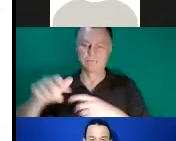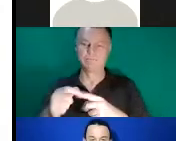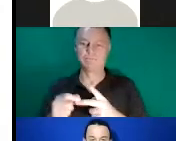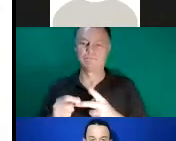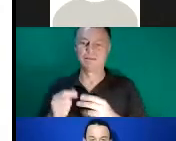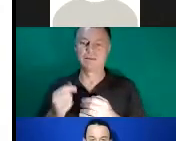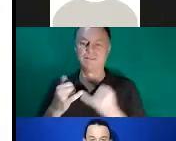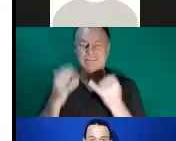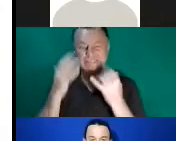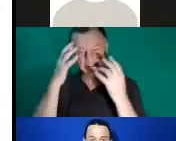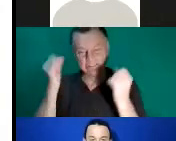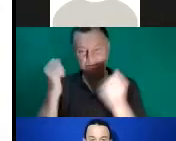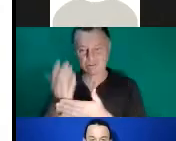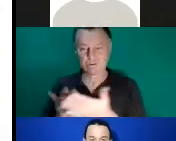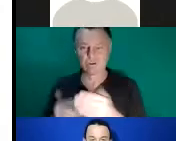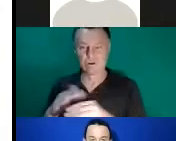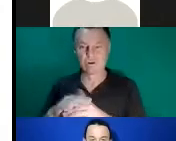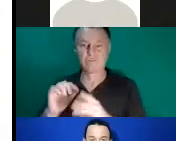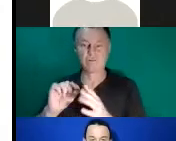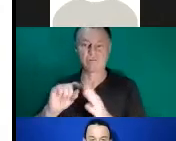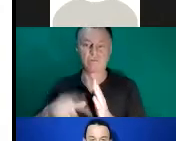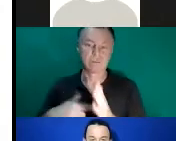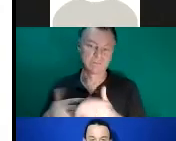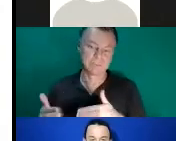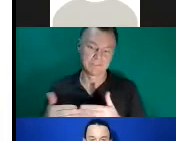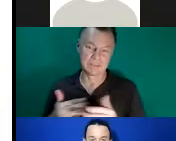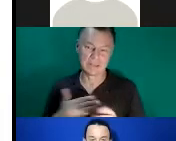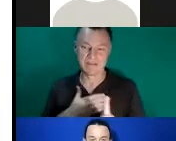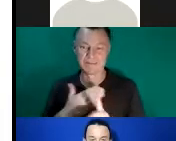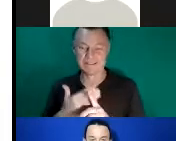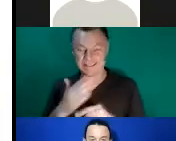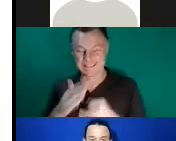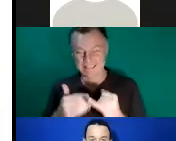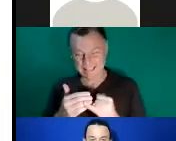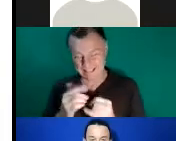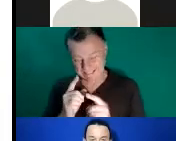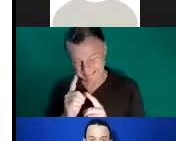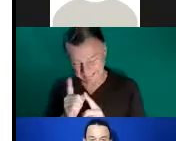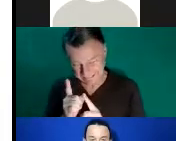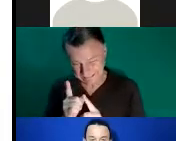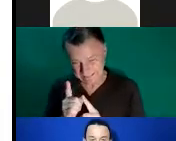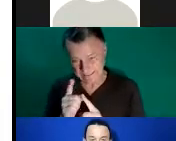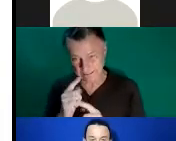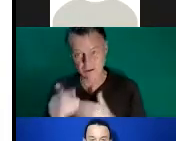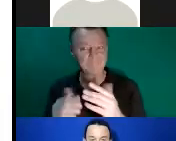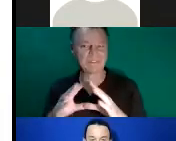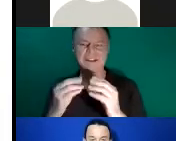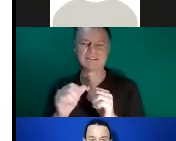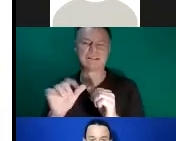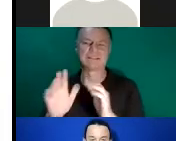stressful story of project management up to the last second and beyond is covered.